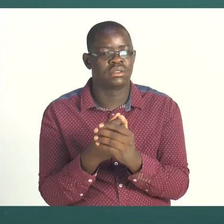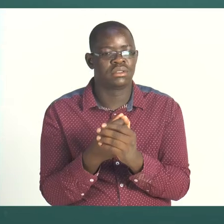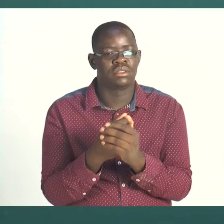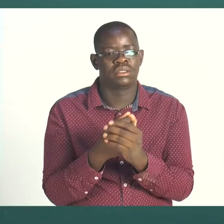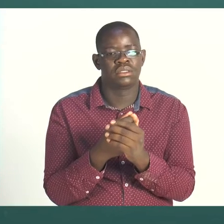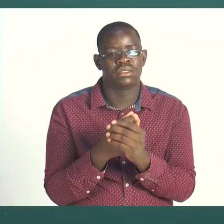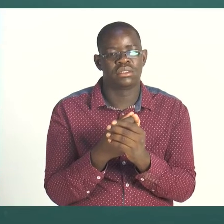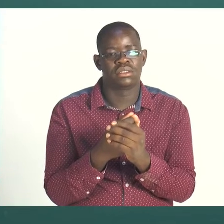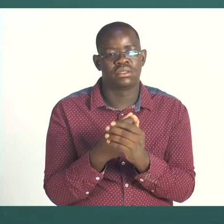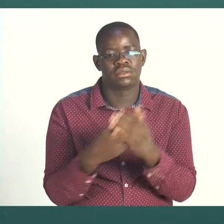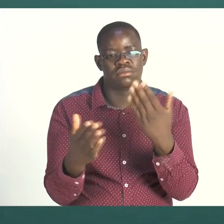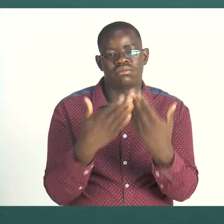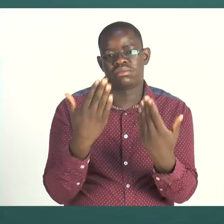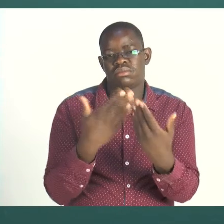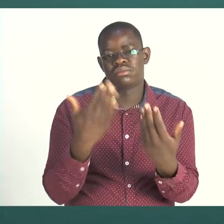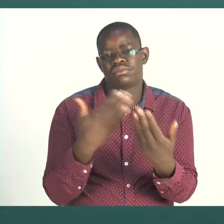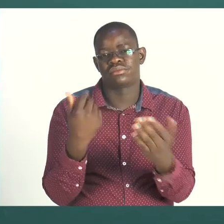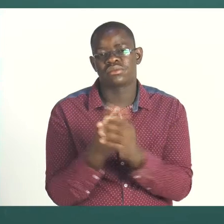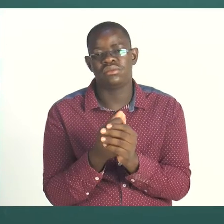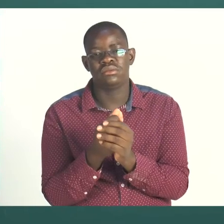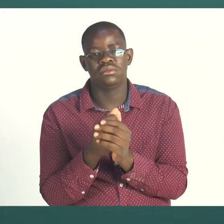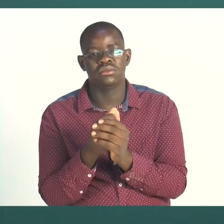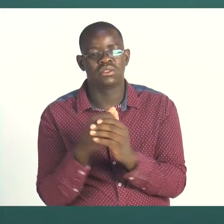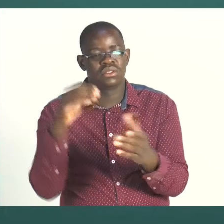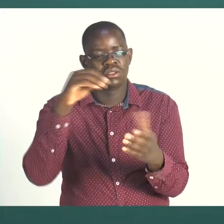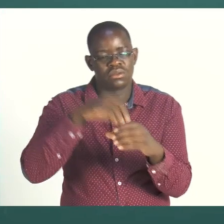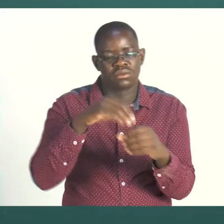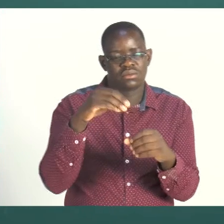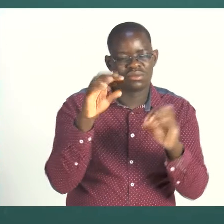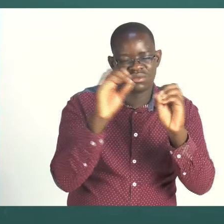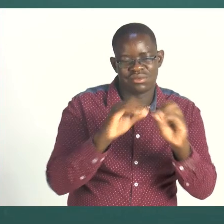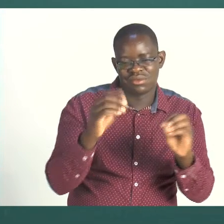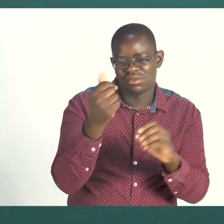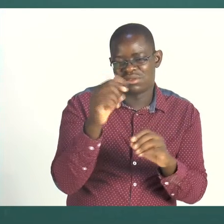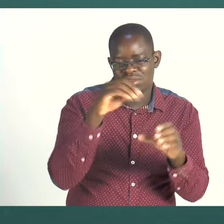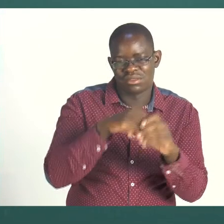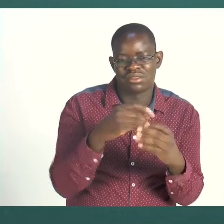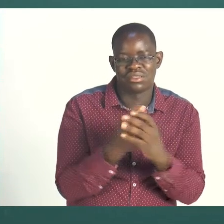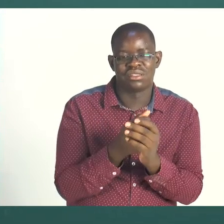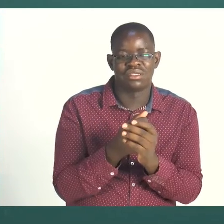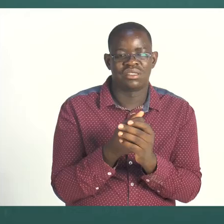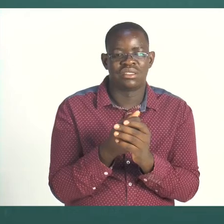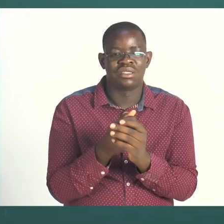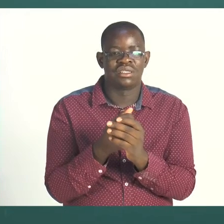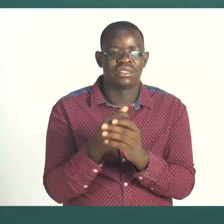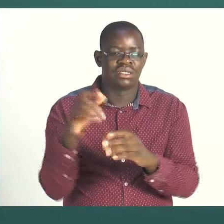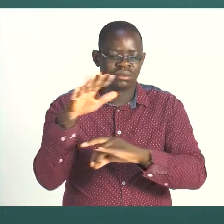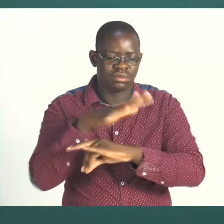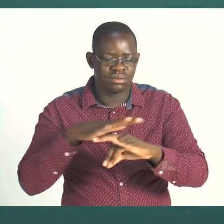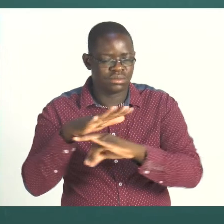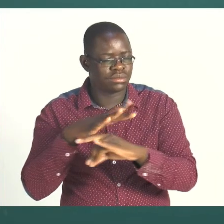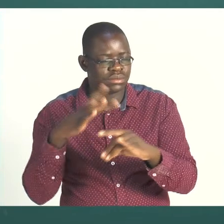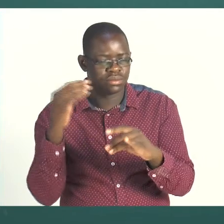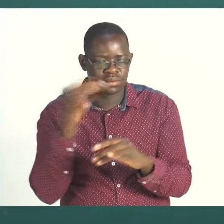that it is cheap, there is no input cost, animals have unrestricted access to